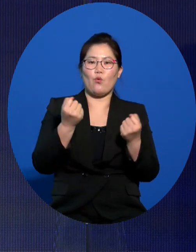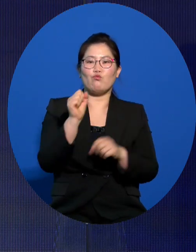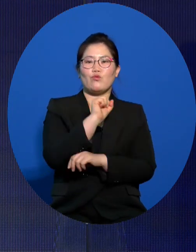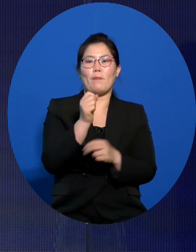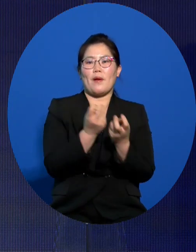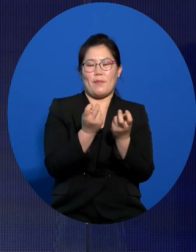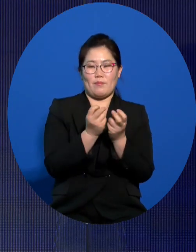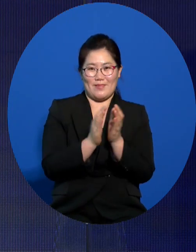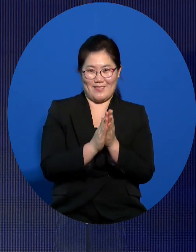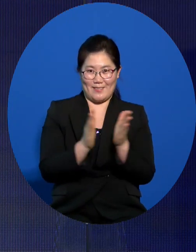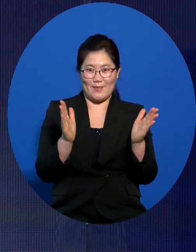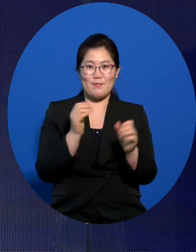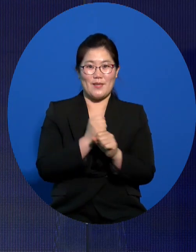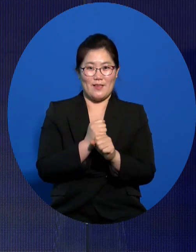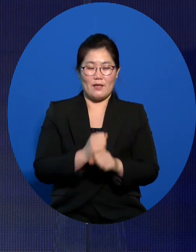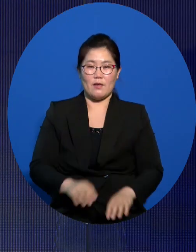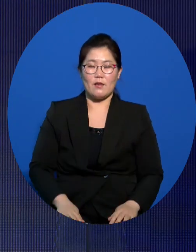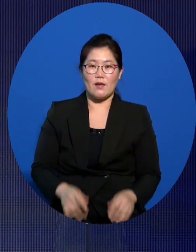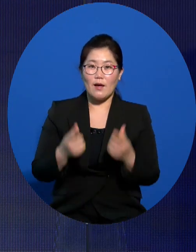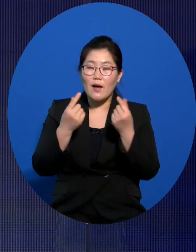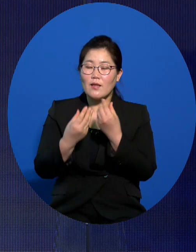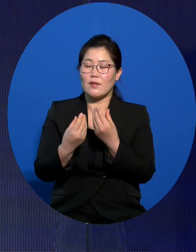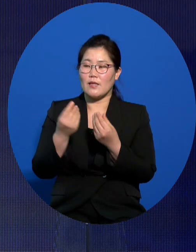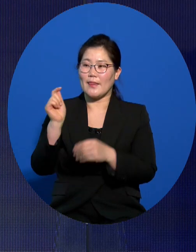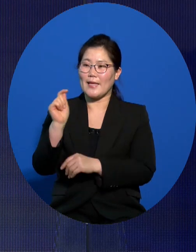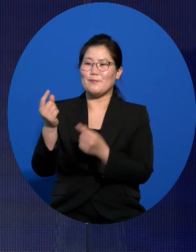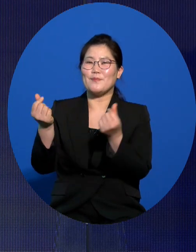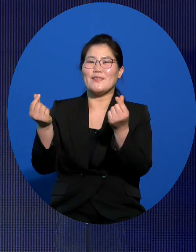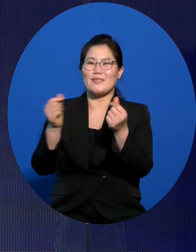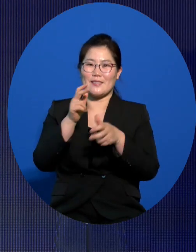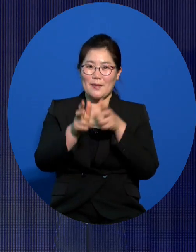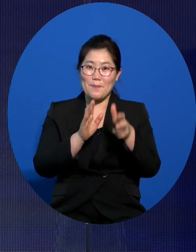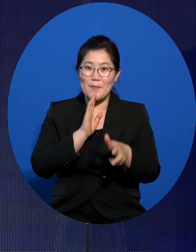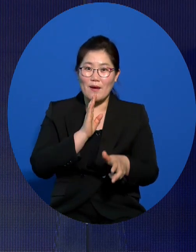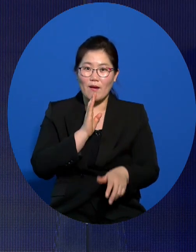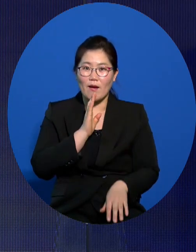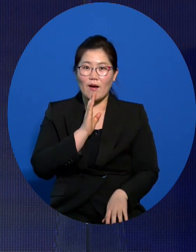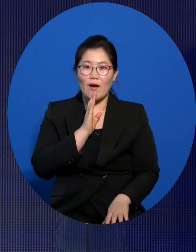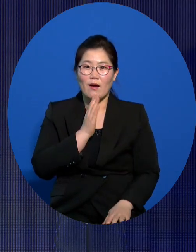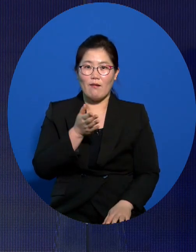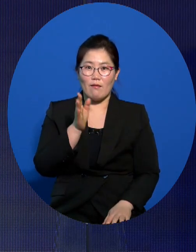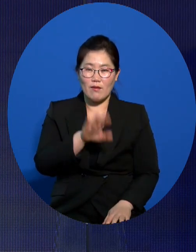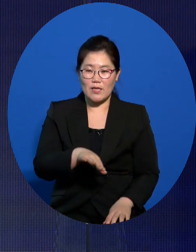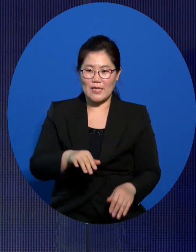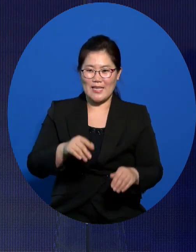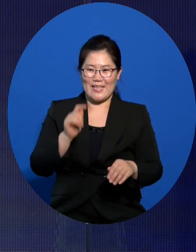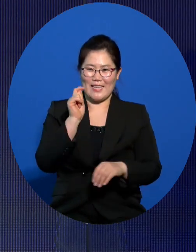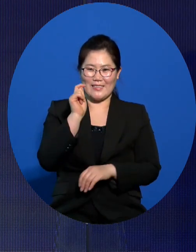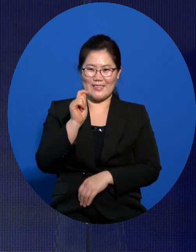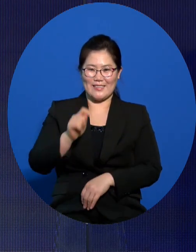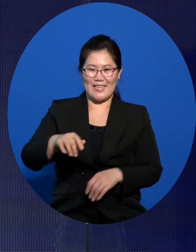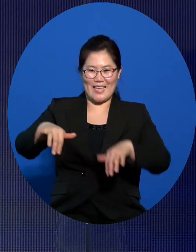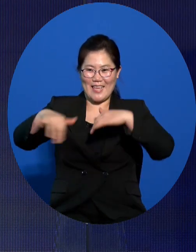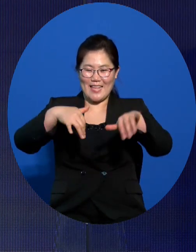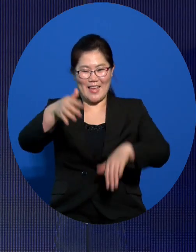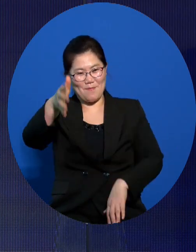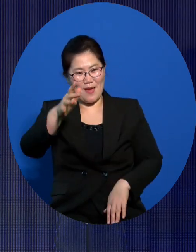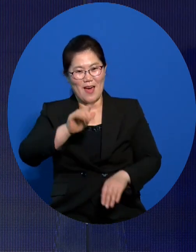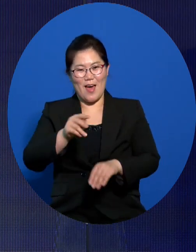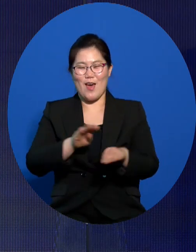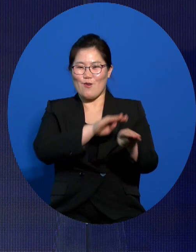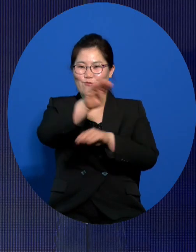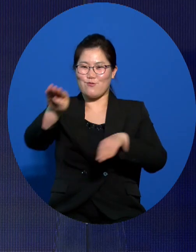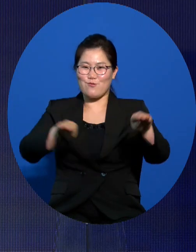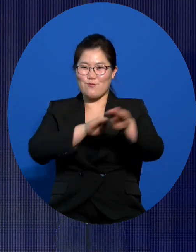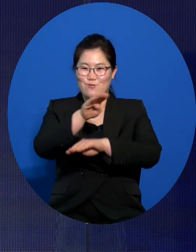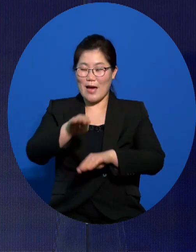amended. So the platform transportation business was amended a bit.